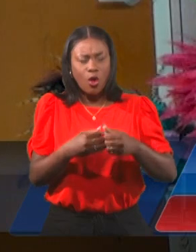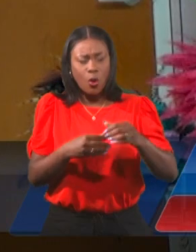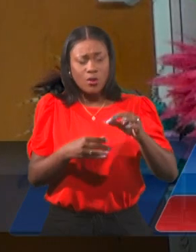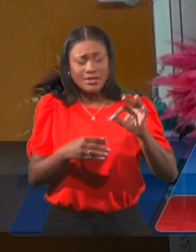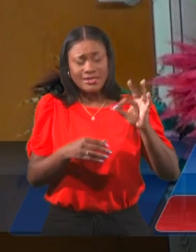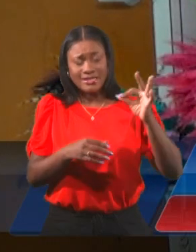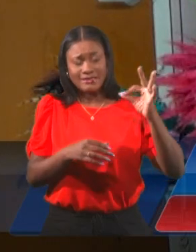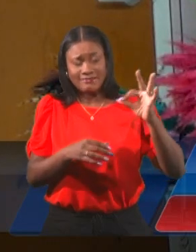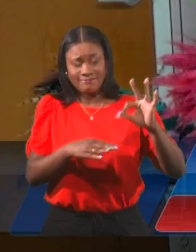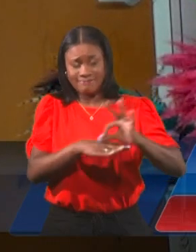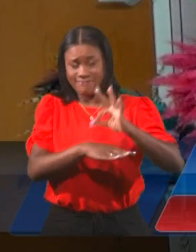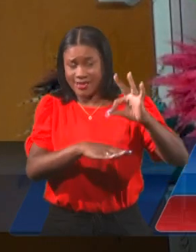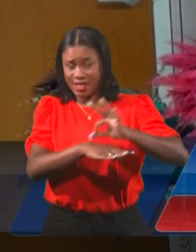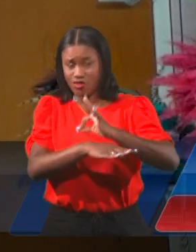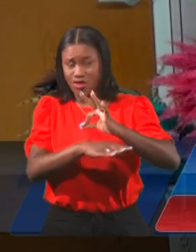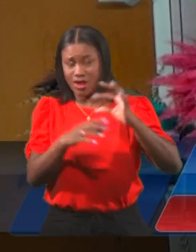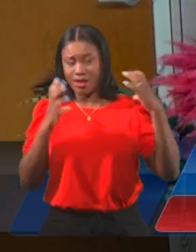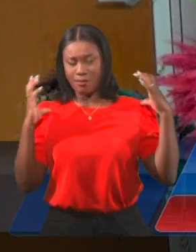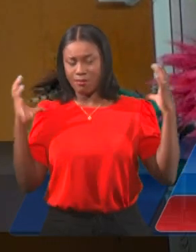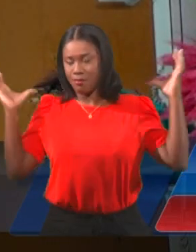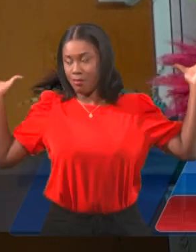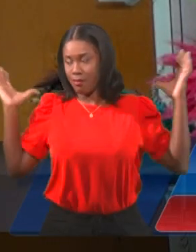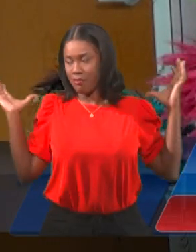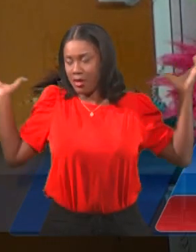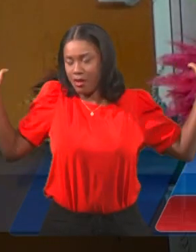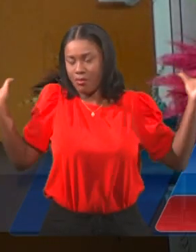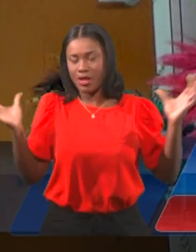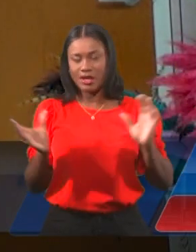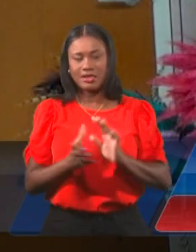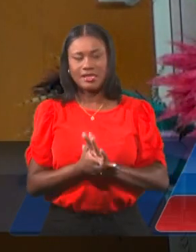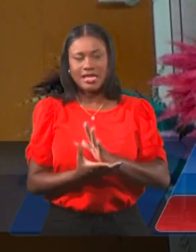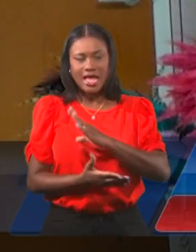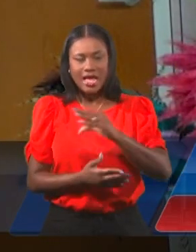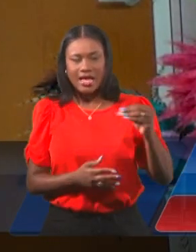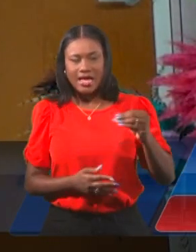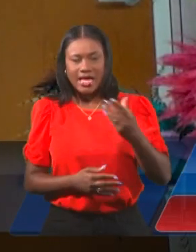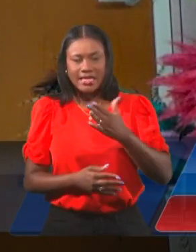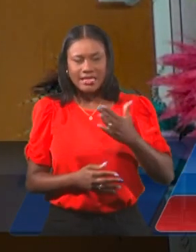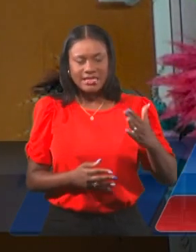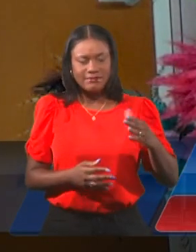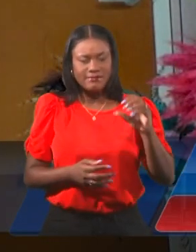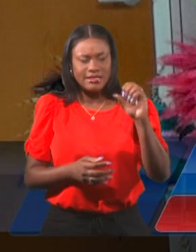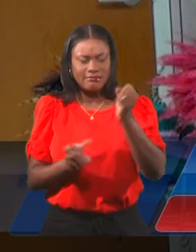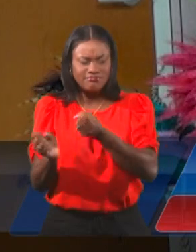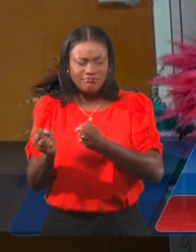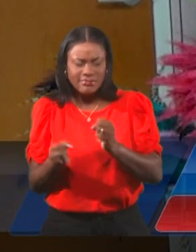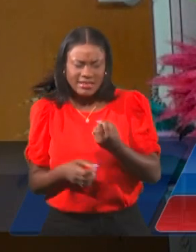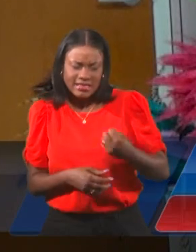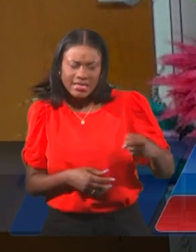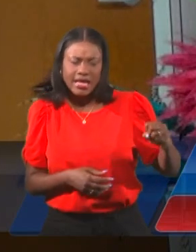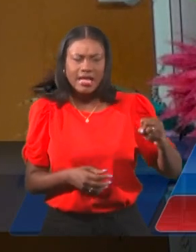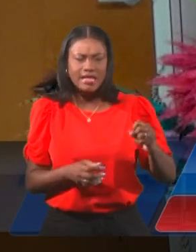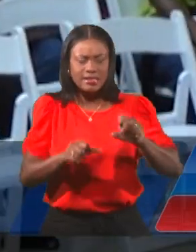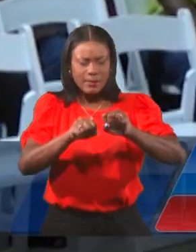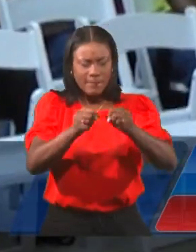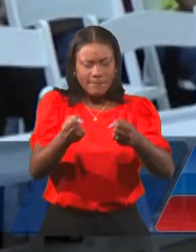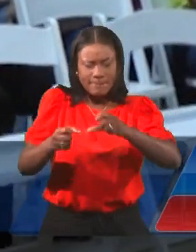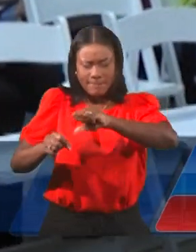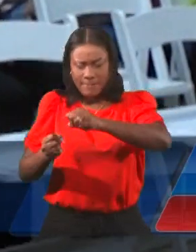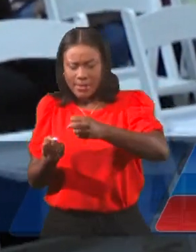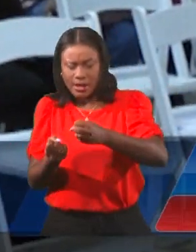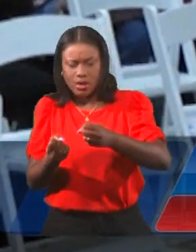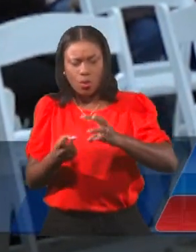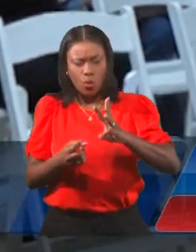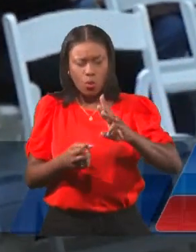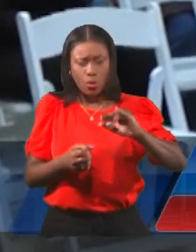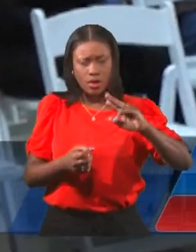backpacks look. So I am looking forward to the feathering and the different styles in the wire bin.